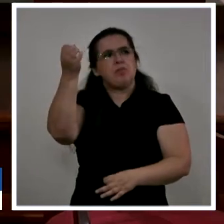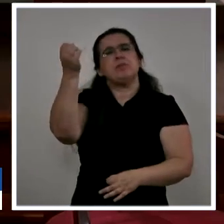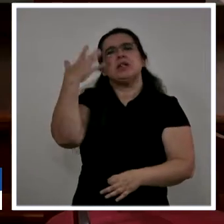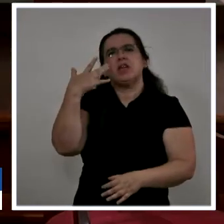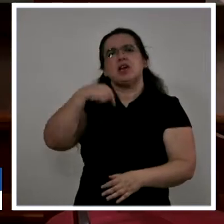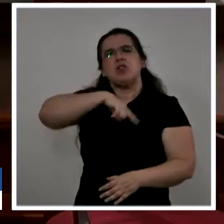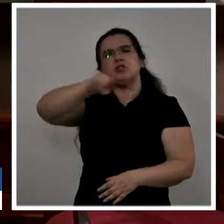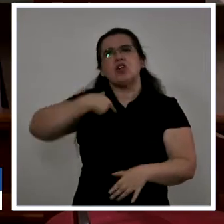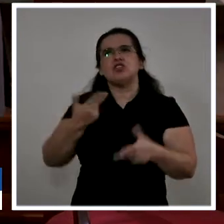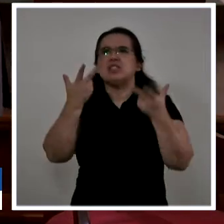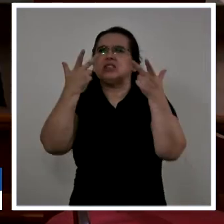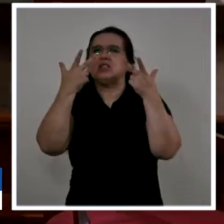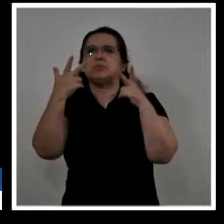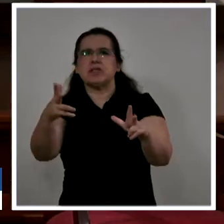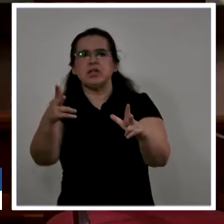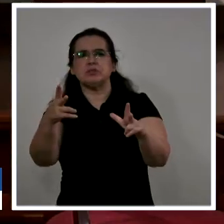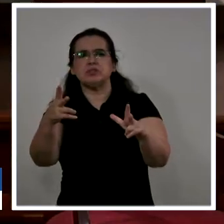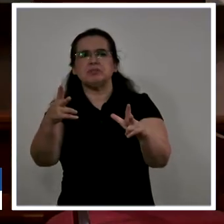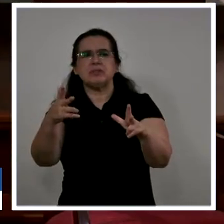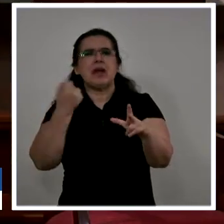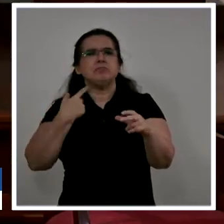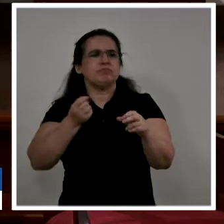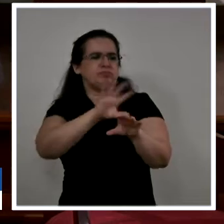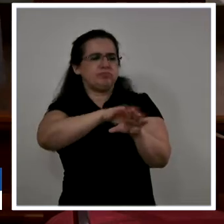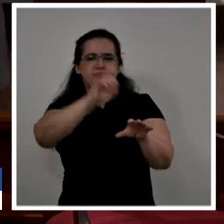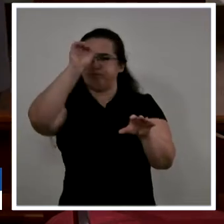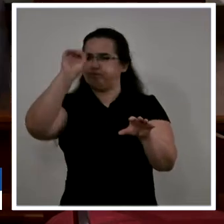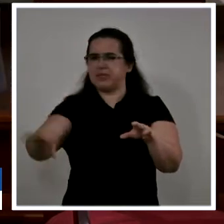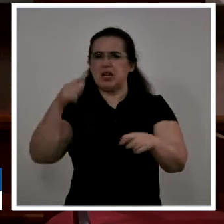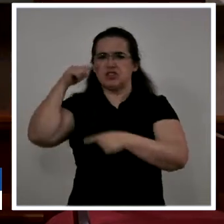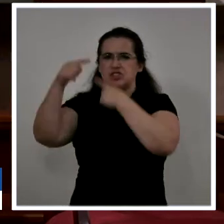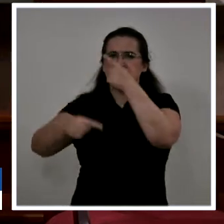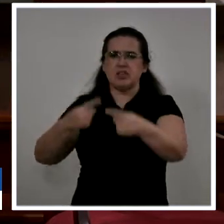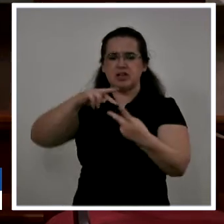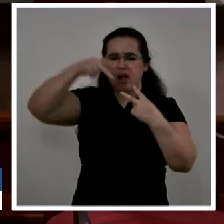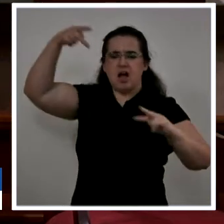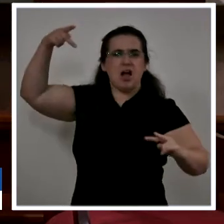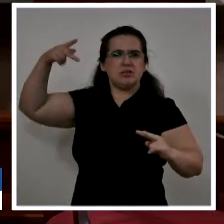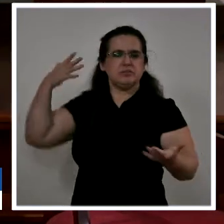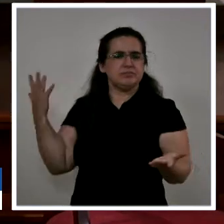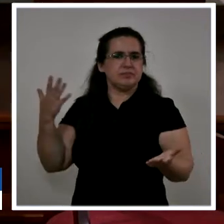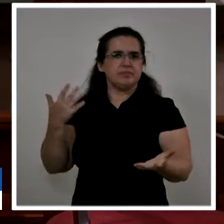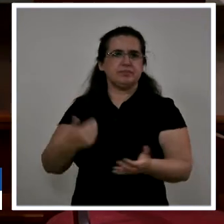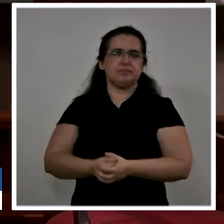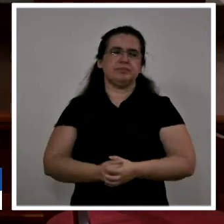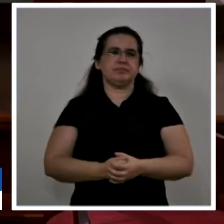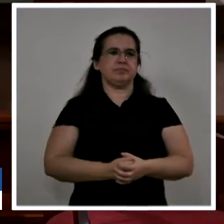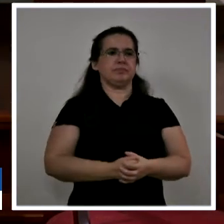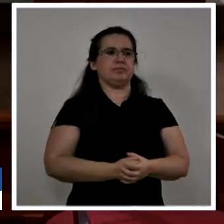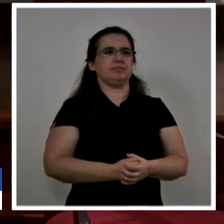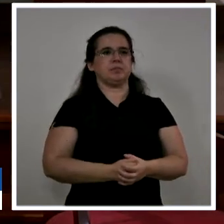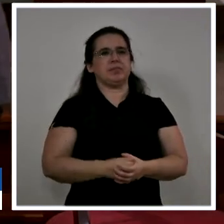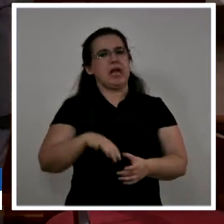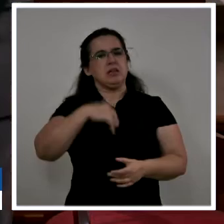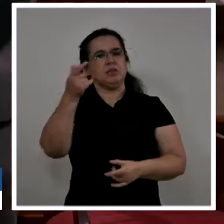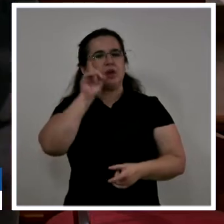temos liberdade para nos libertar do que quer que seja a nossa carga genética. And my wife Andy will be talking about that third part. E